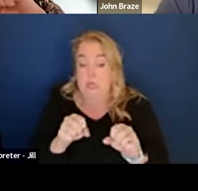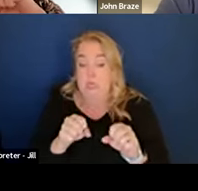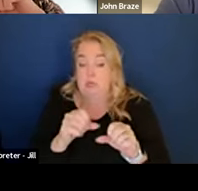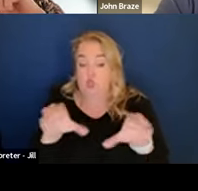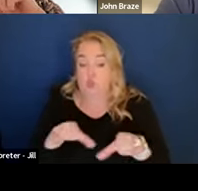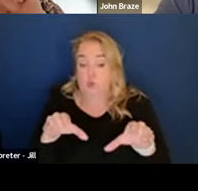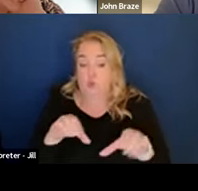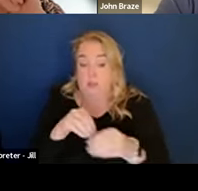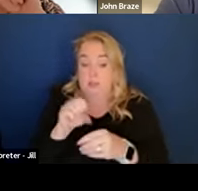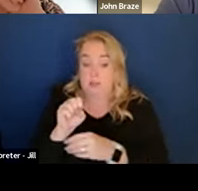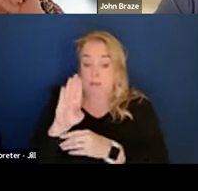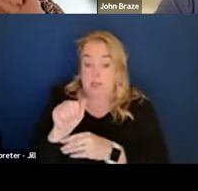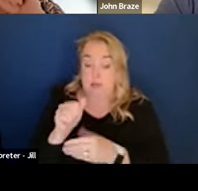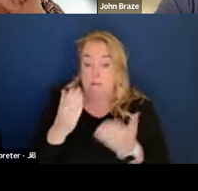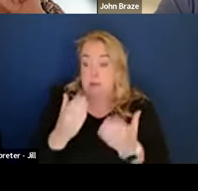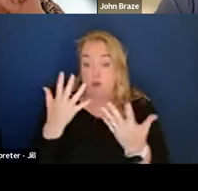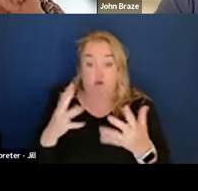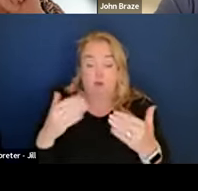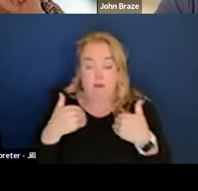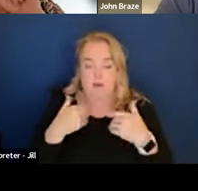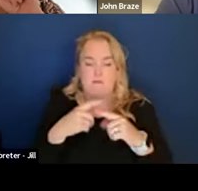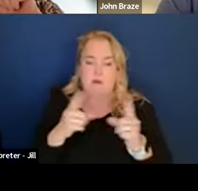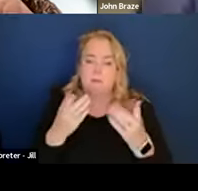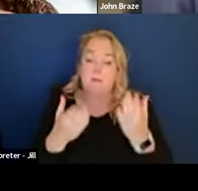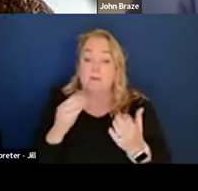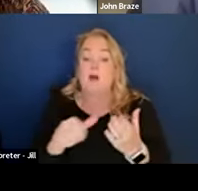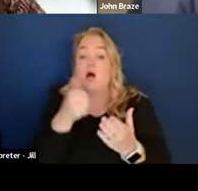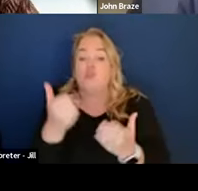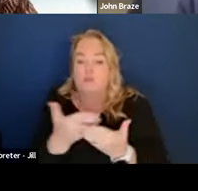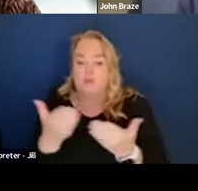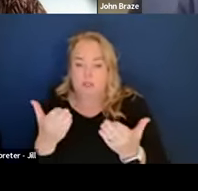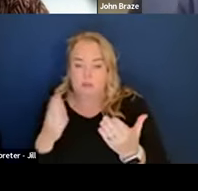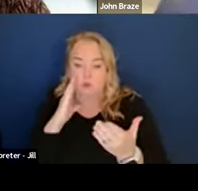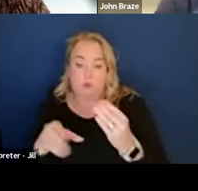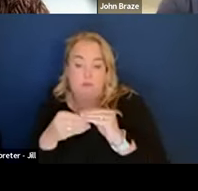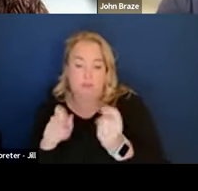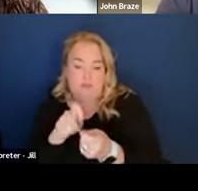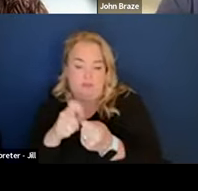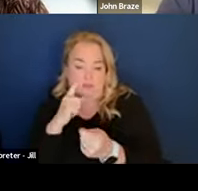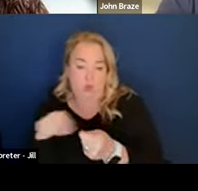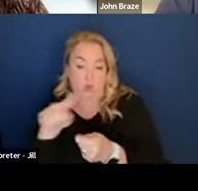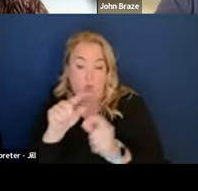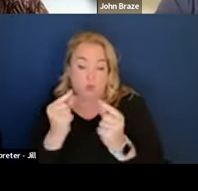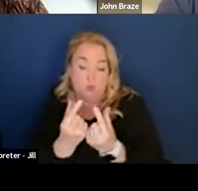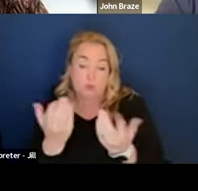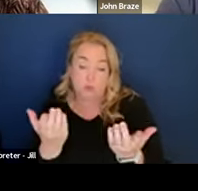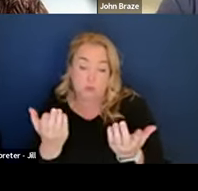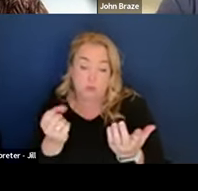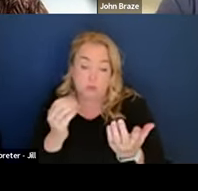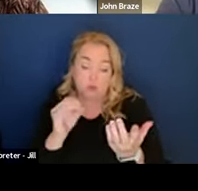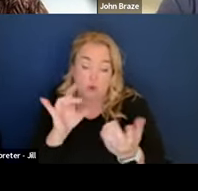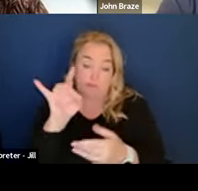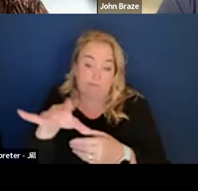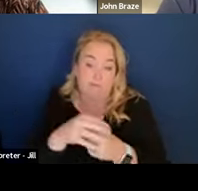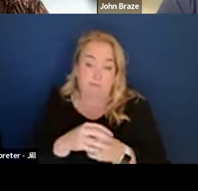SBA. Some things we probably already have that we could offer, but there may be some other things that will be really specific to this group. So I put that out